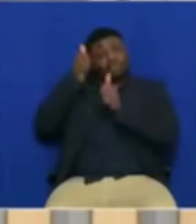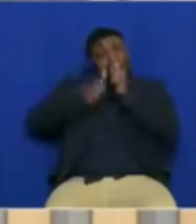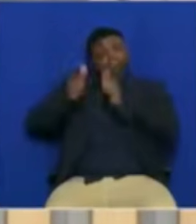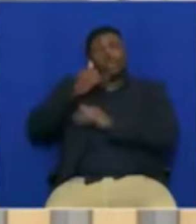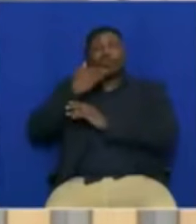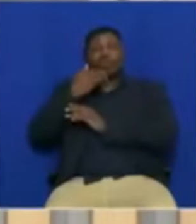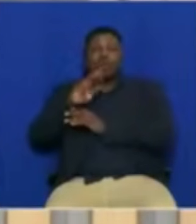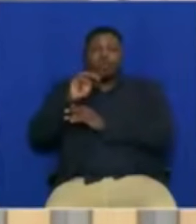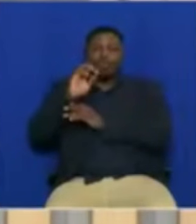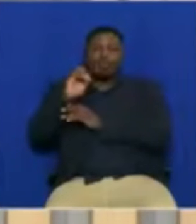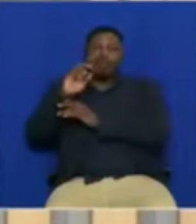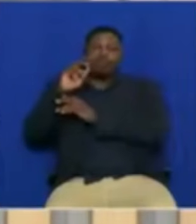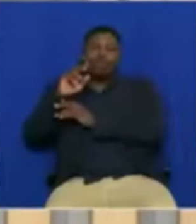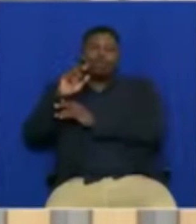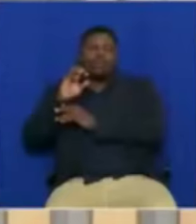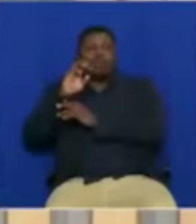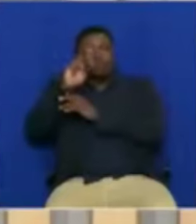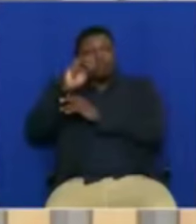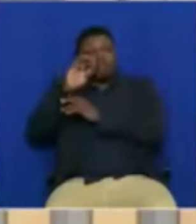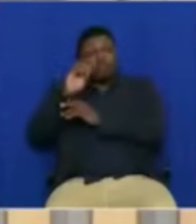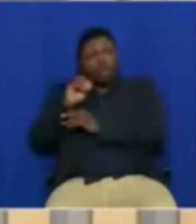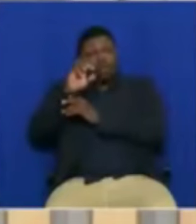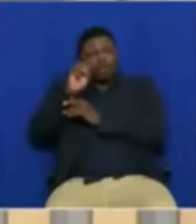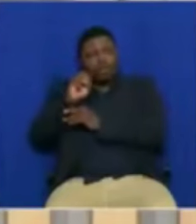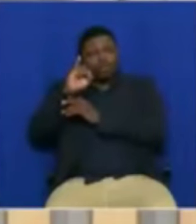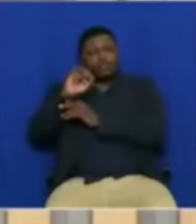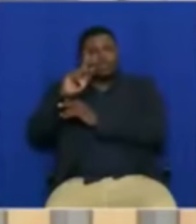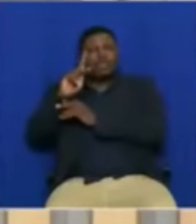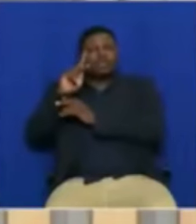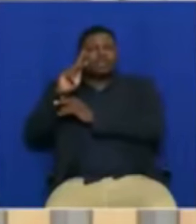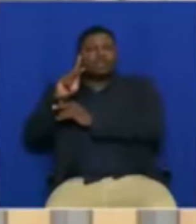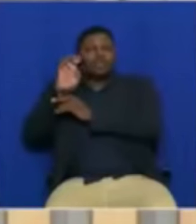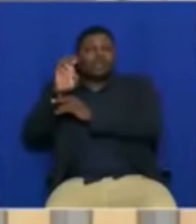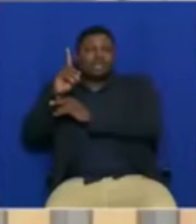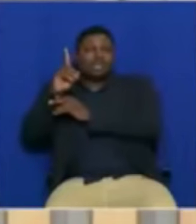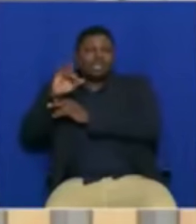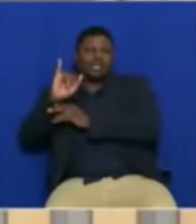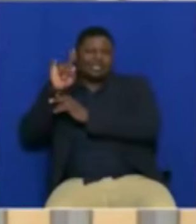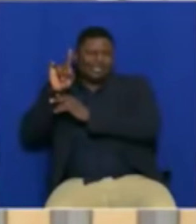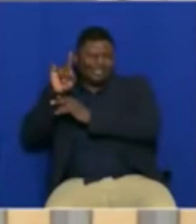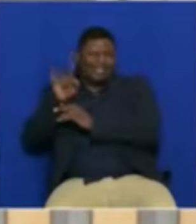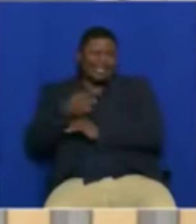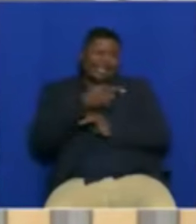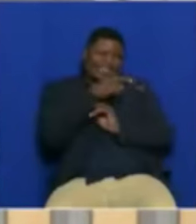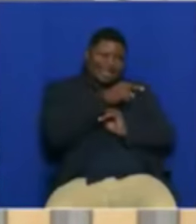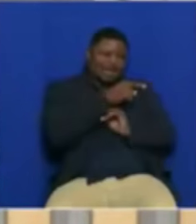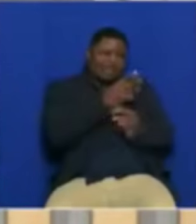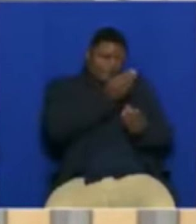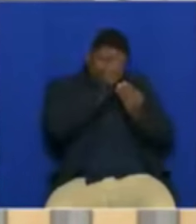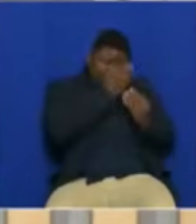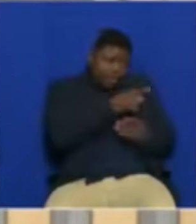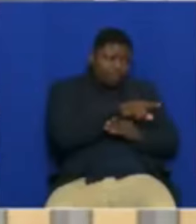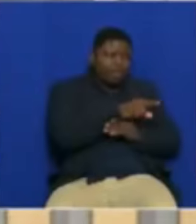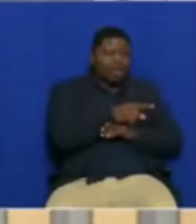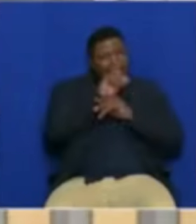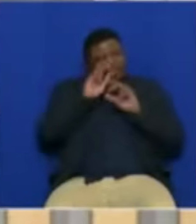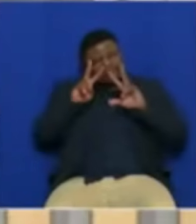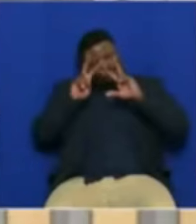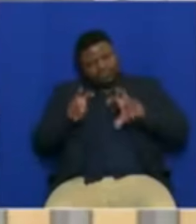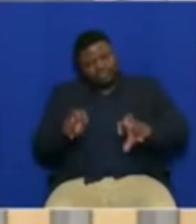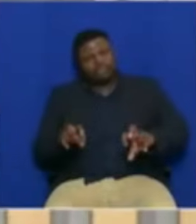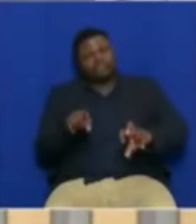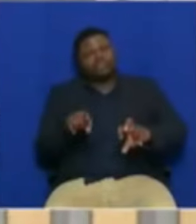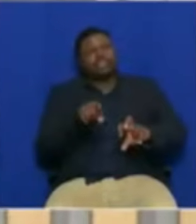media, out there in the media, person taken home, etc., etc. You conducted a fact-finding. You went to the